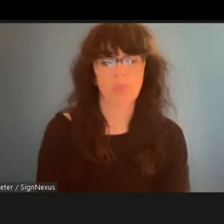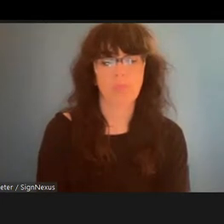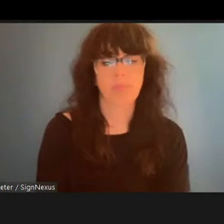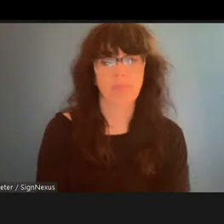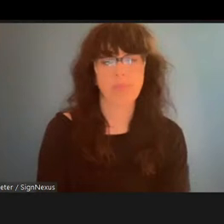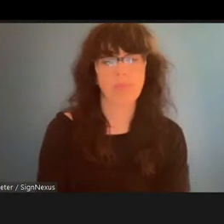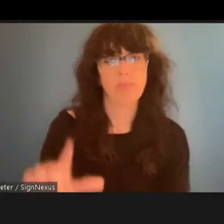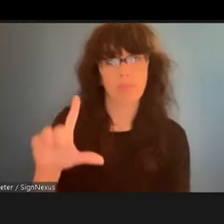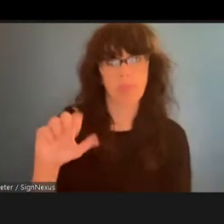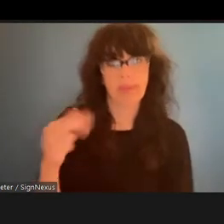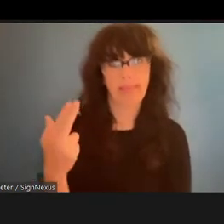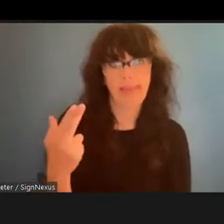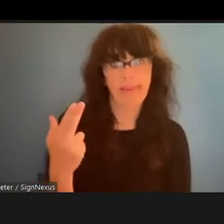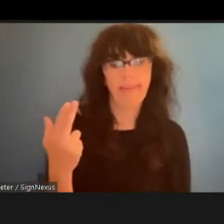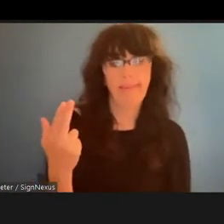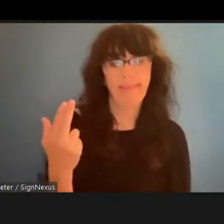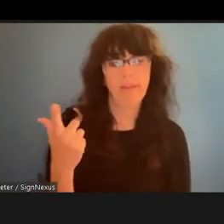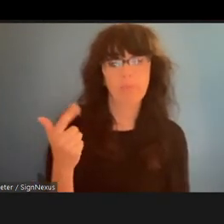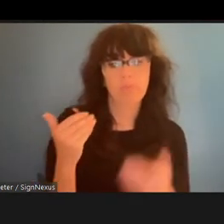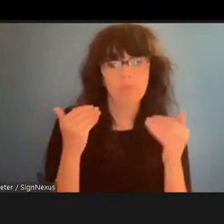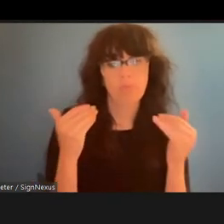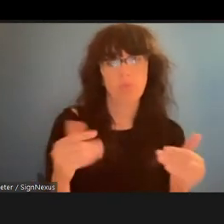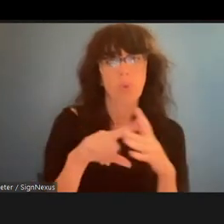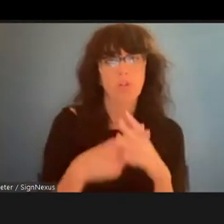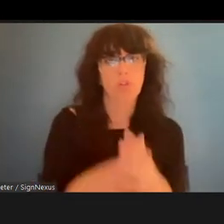leo once you're unmuted you can begin